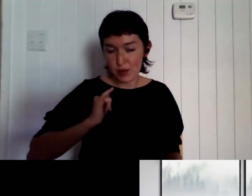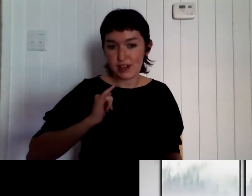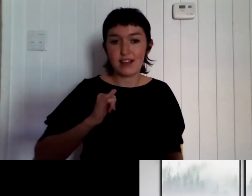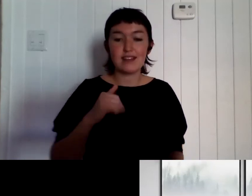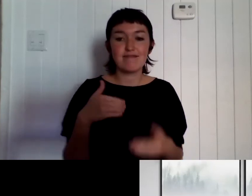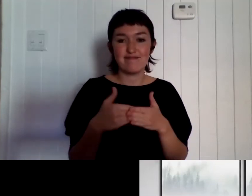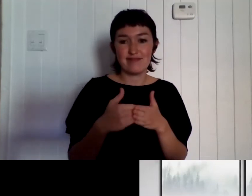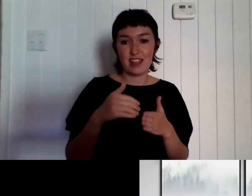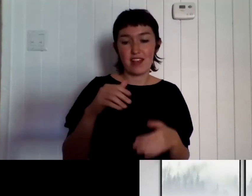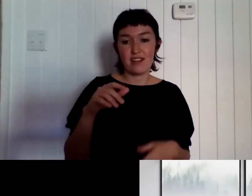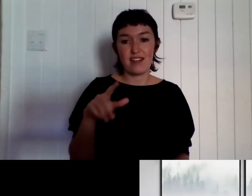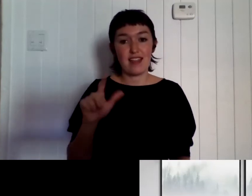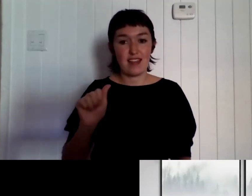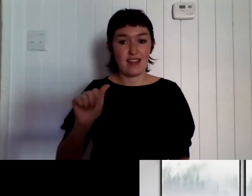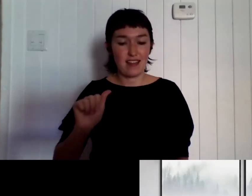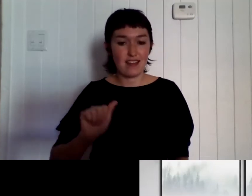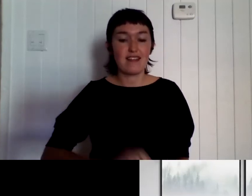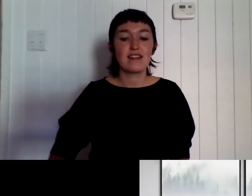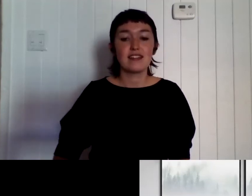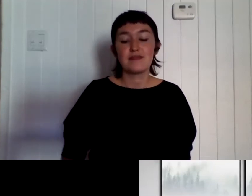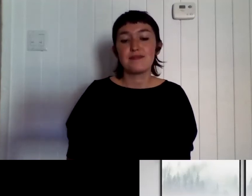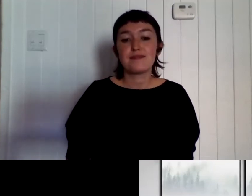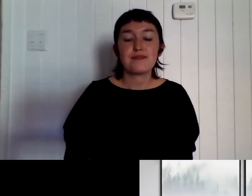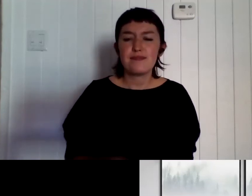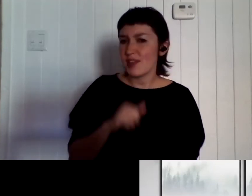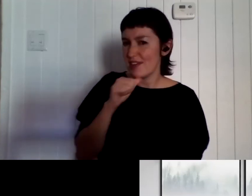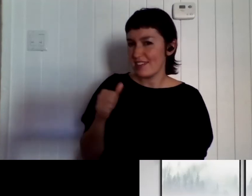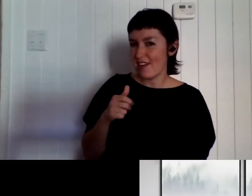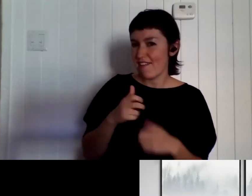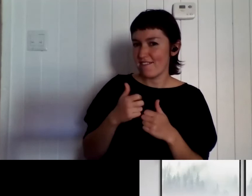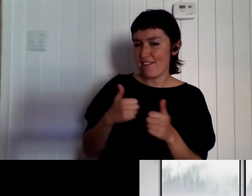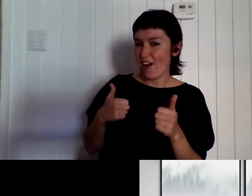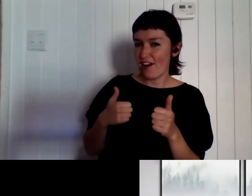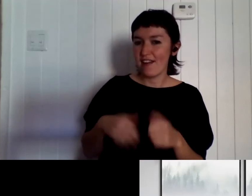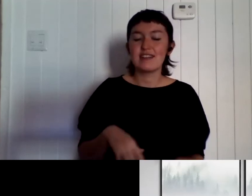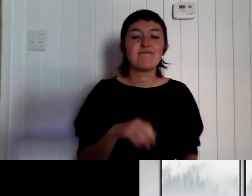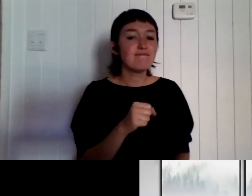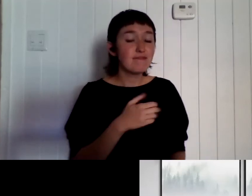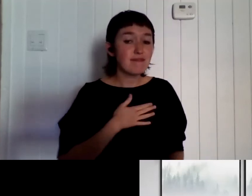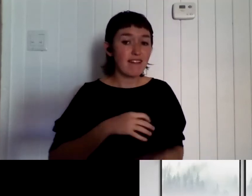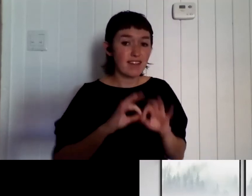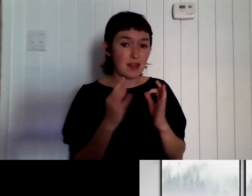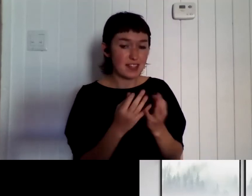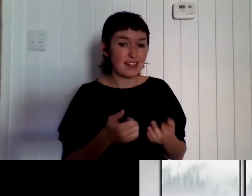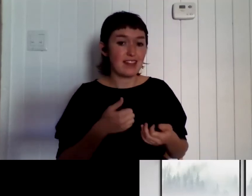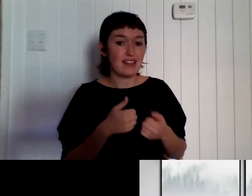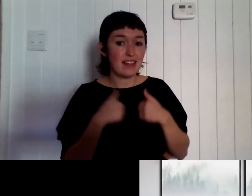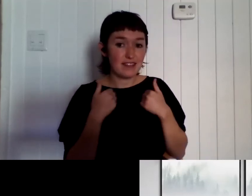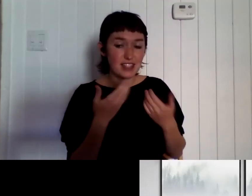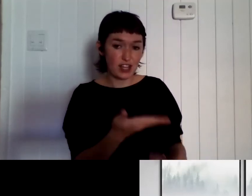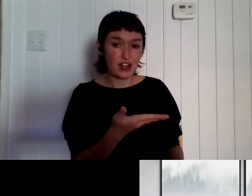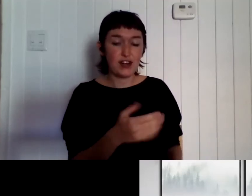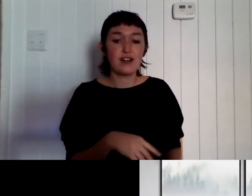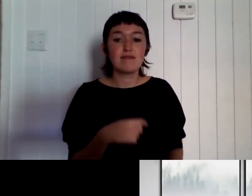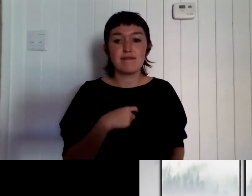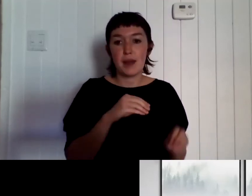great. a couple hours driving. Yeah. And my folks still live there, so I get to go up and see them all the time. I moved to San Diego for grad school, so I came